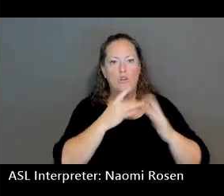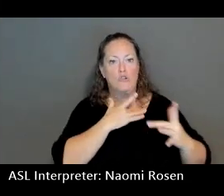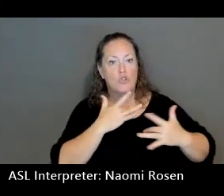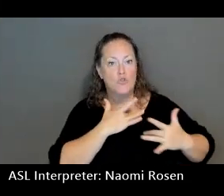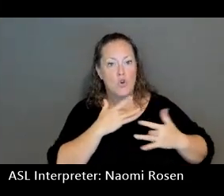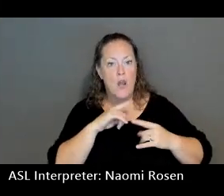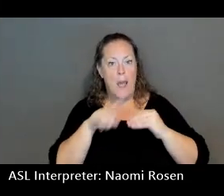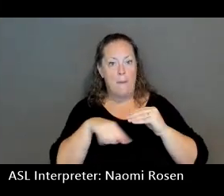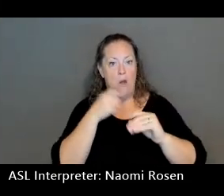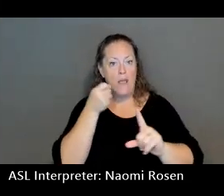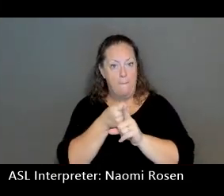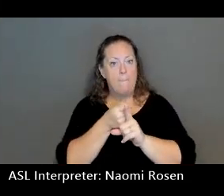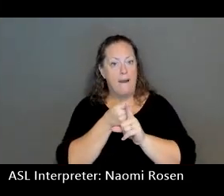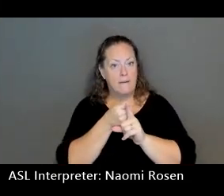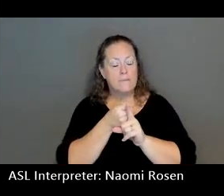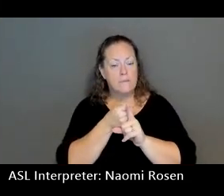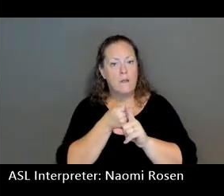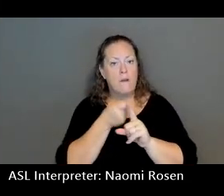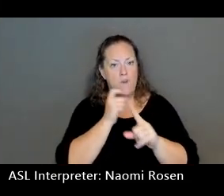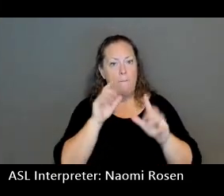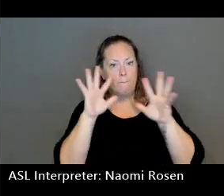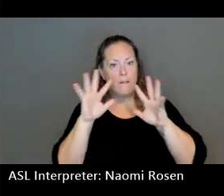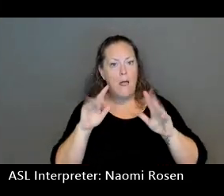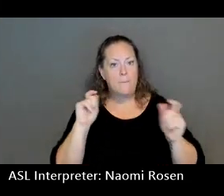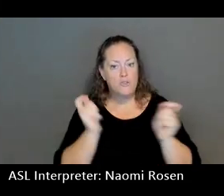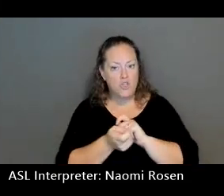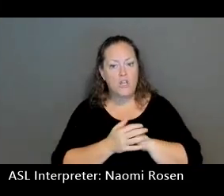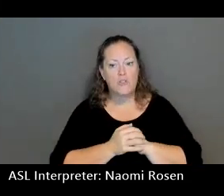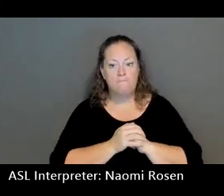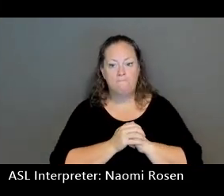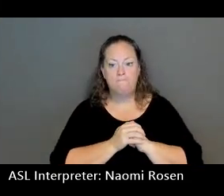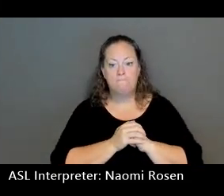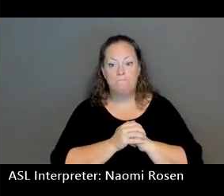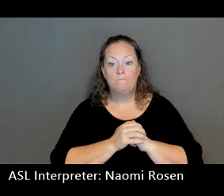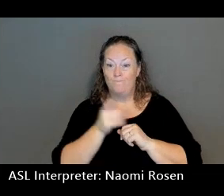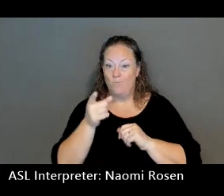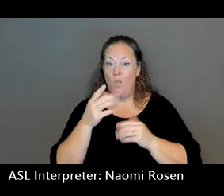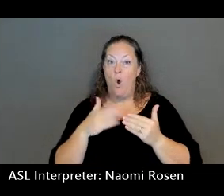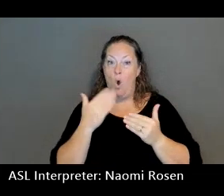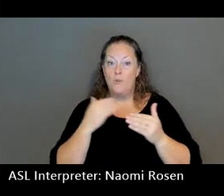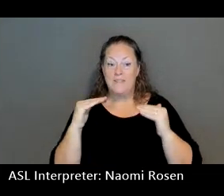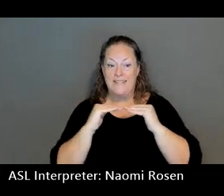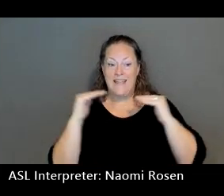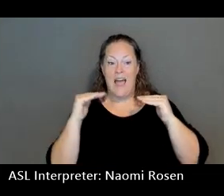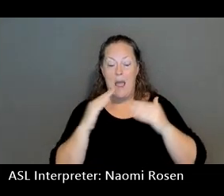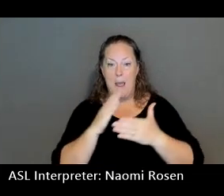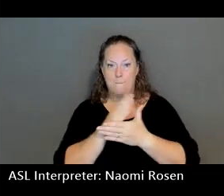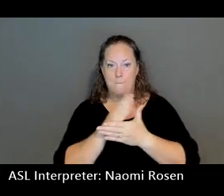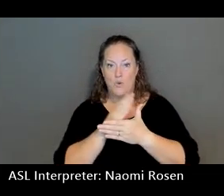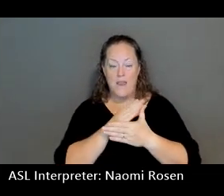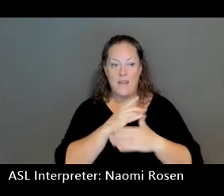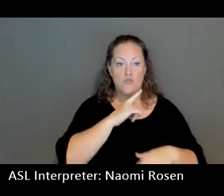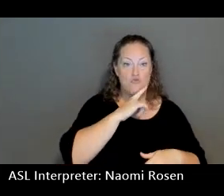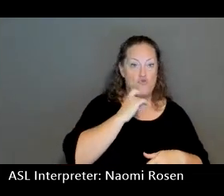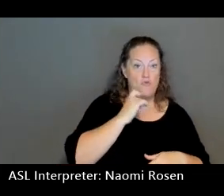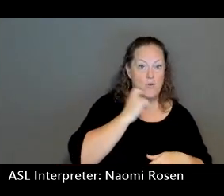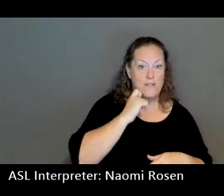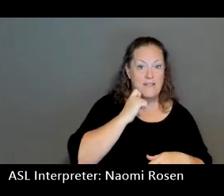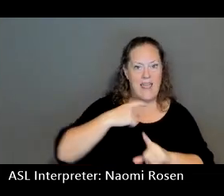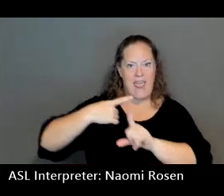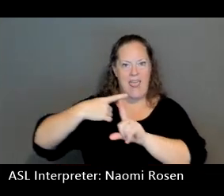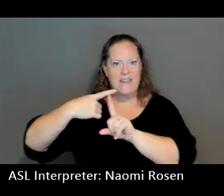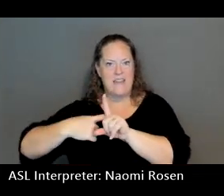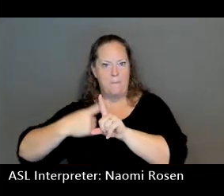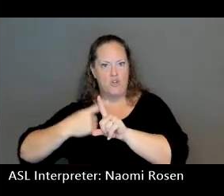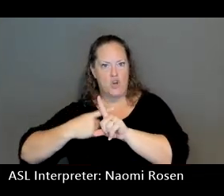impacts of climate change. And it was almost a tie between droughts and temperatures. Again,